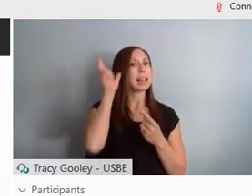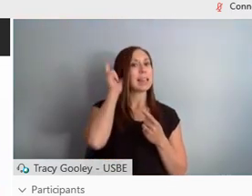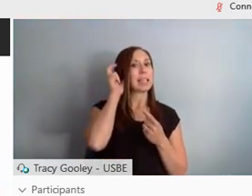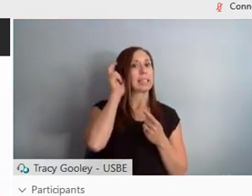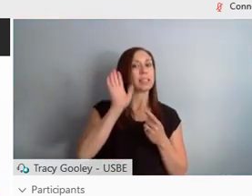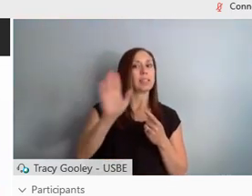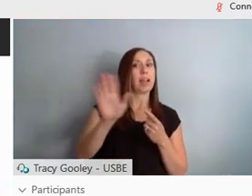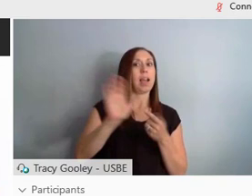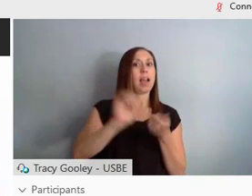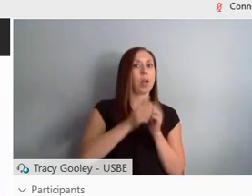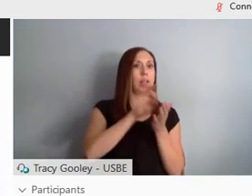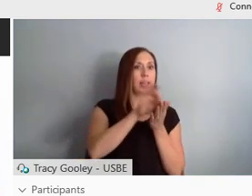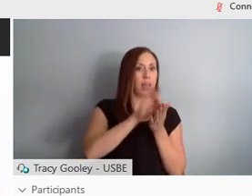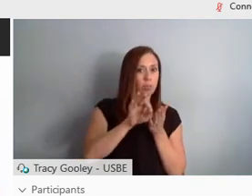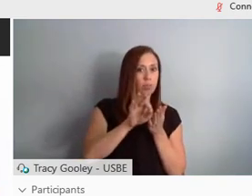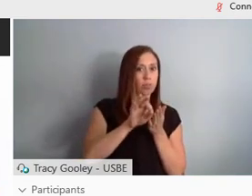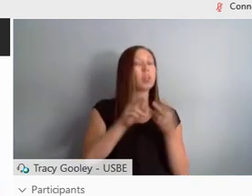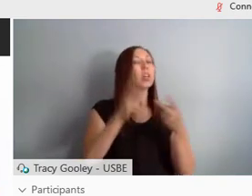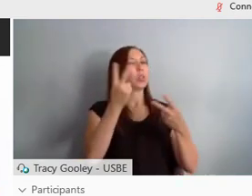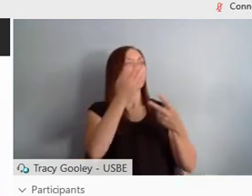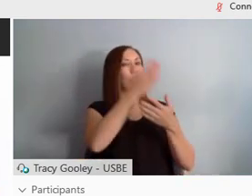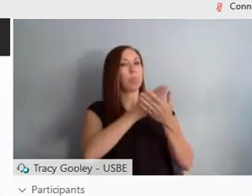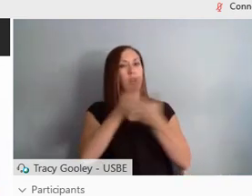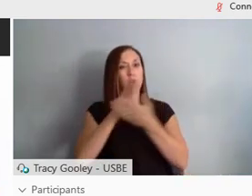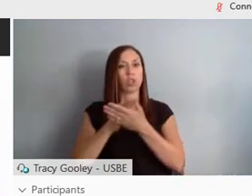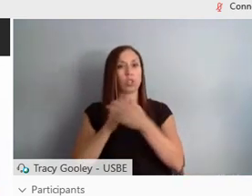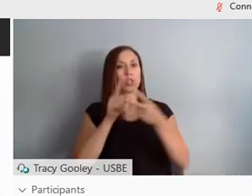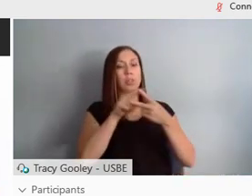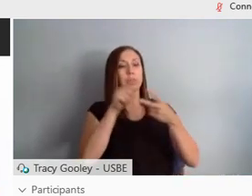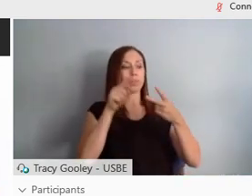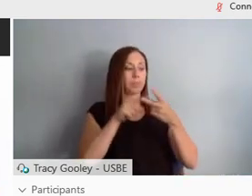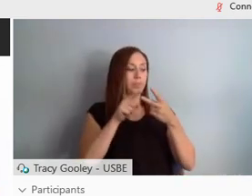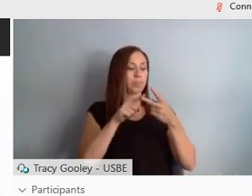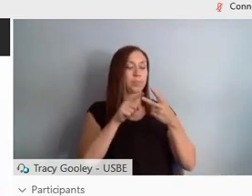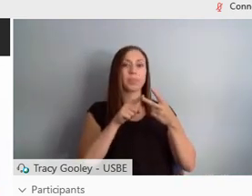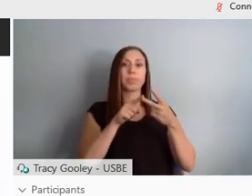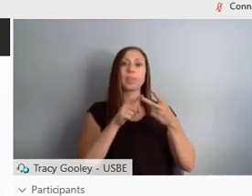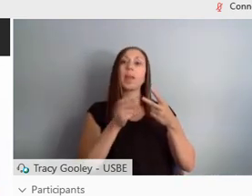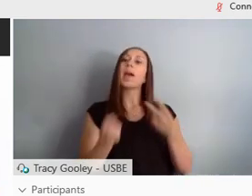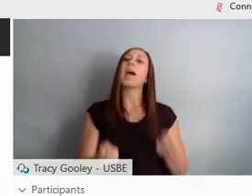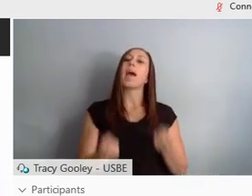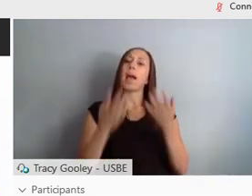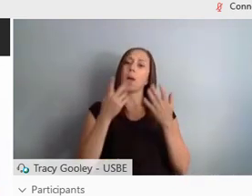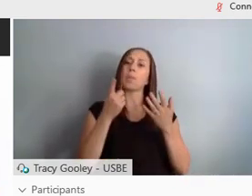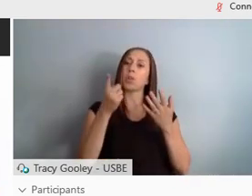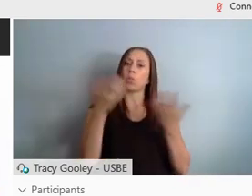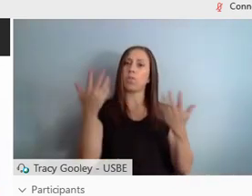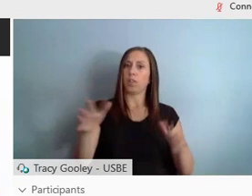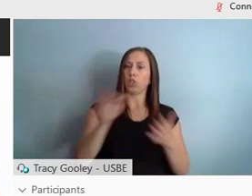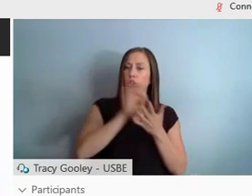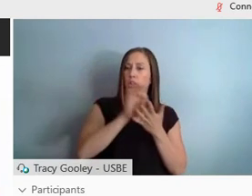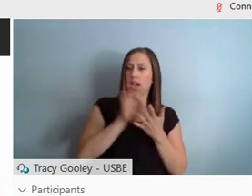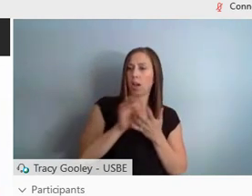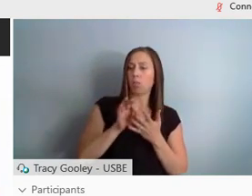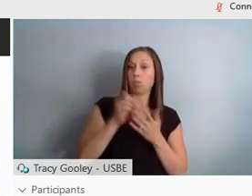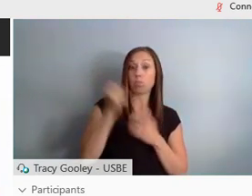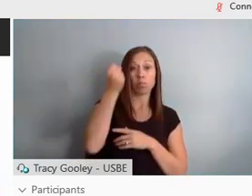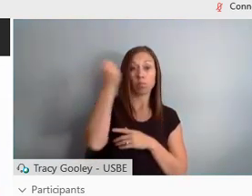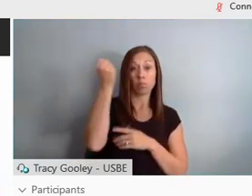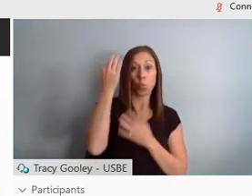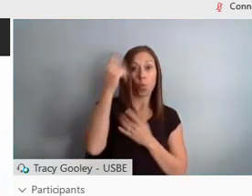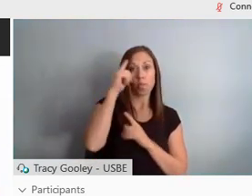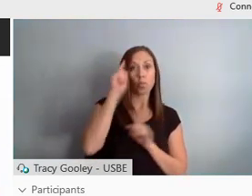student counts. And then the next question, so this is 2 parts right here, is how many did you count? And then you'll pause for the